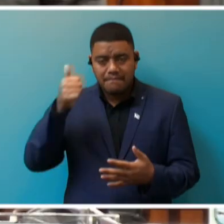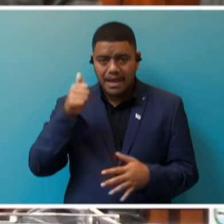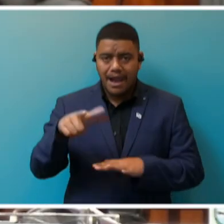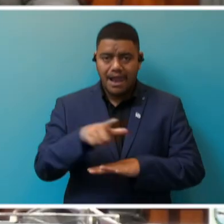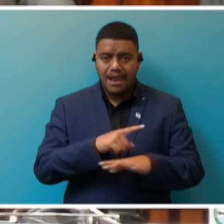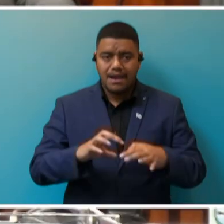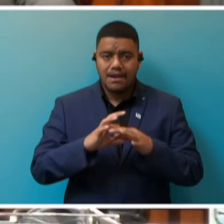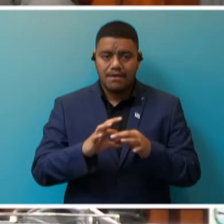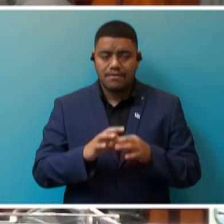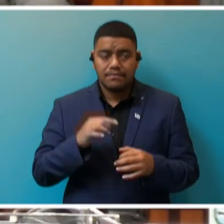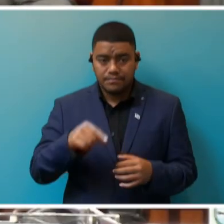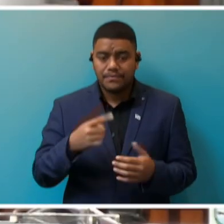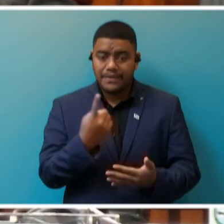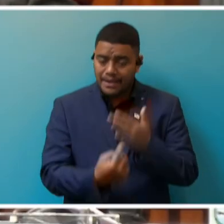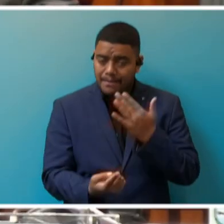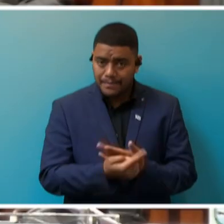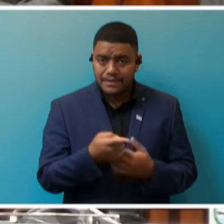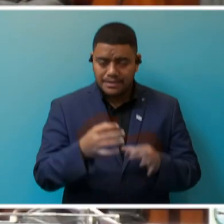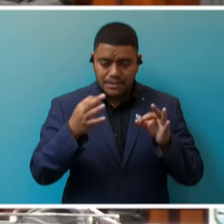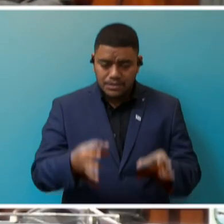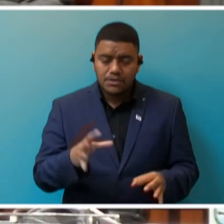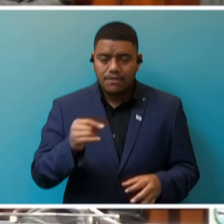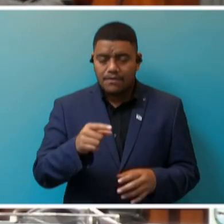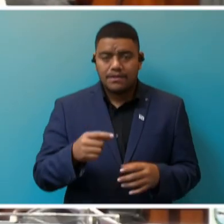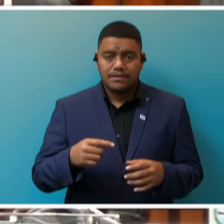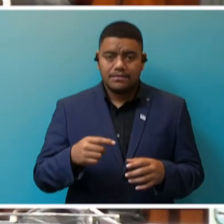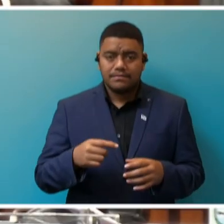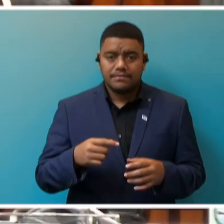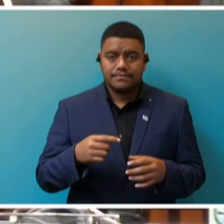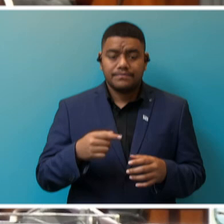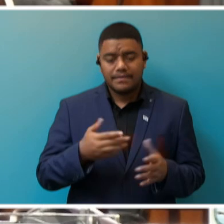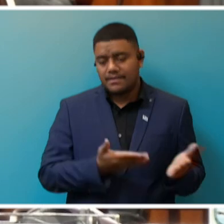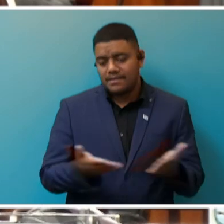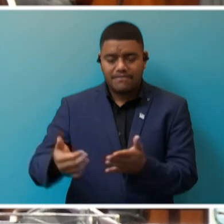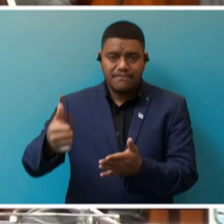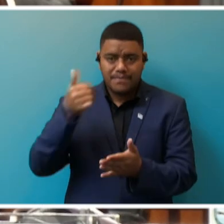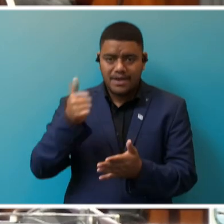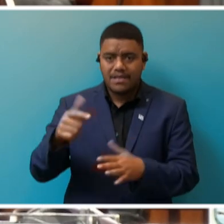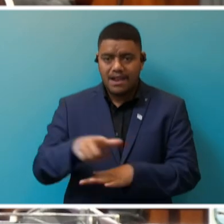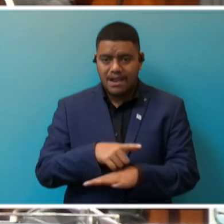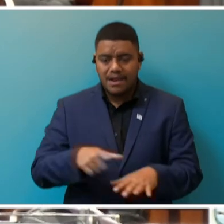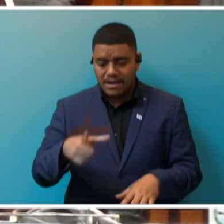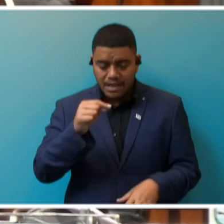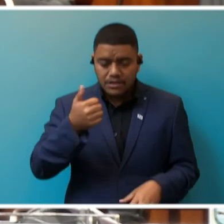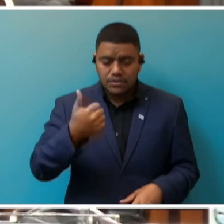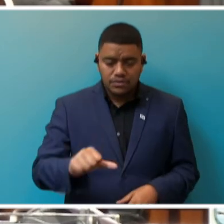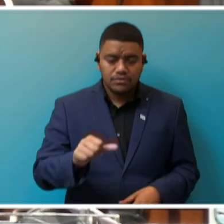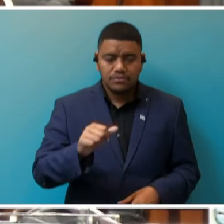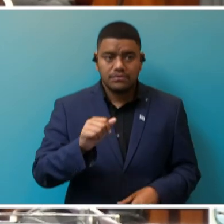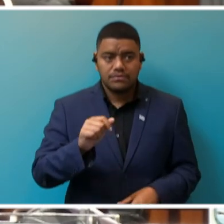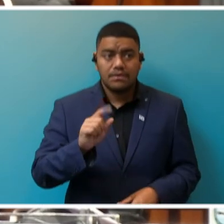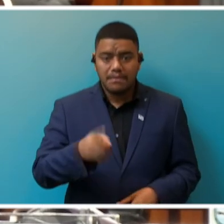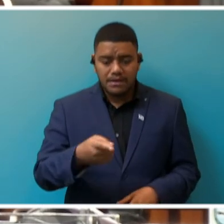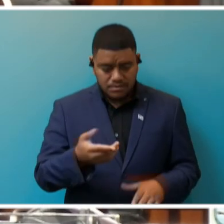In this instance, it was the decision of the Cabinet to reserve it. They could use it, but it will still remain as state